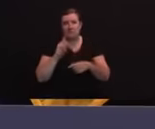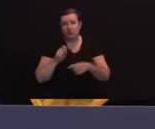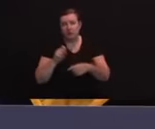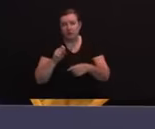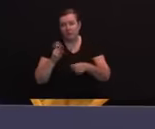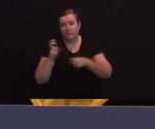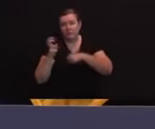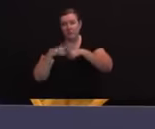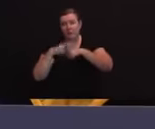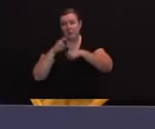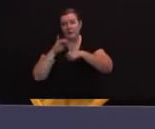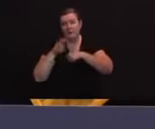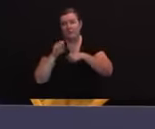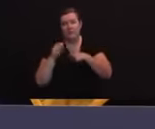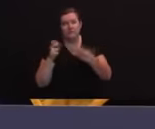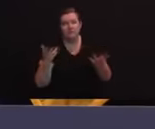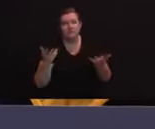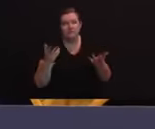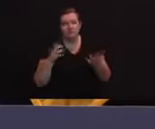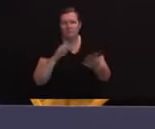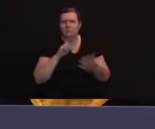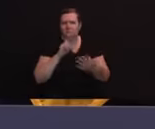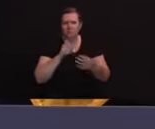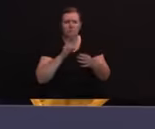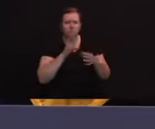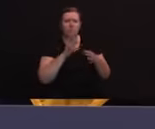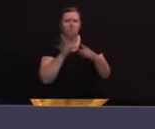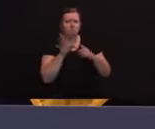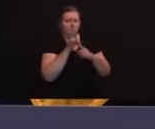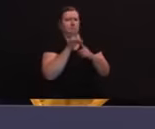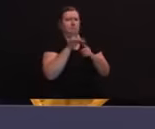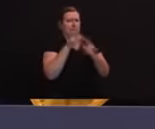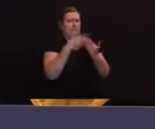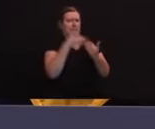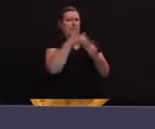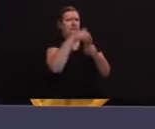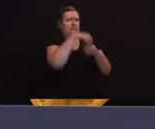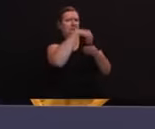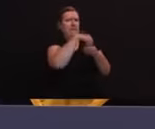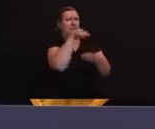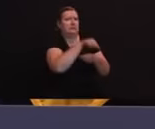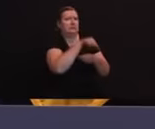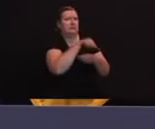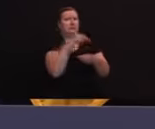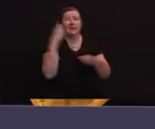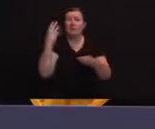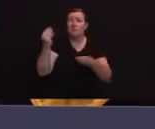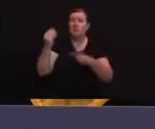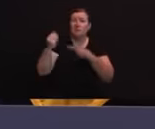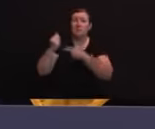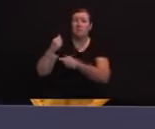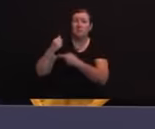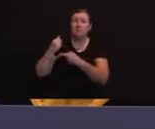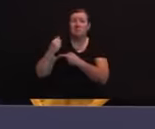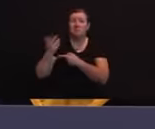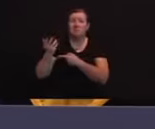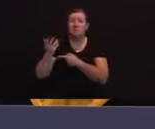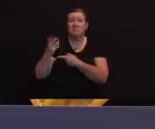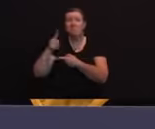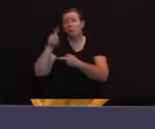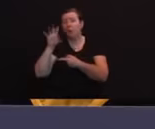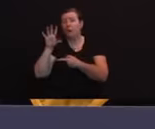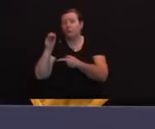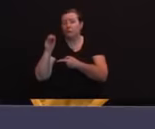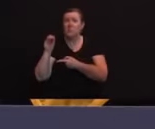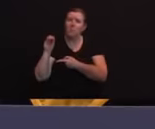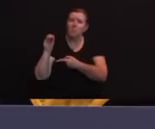It's much more lethal indoors. And we also say at the same time, when you're outside, it isn't just that it's 150, but